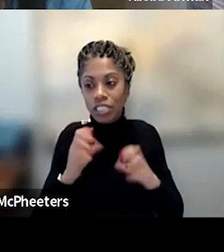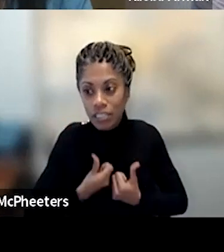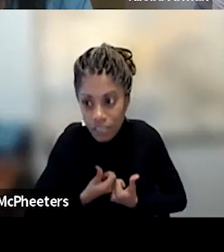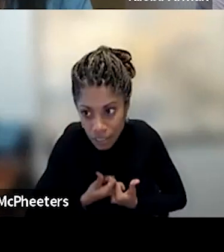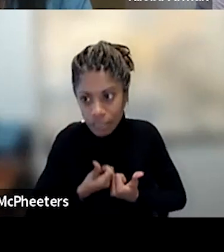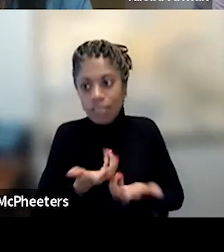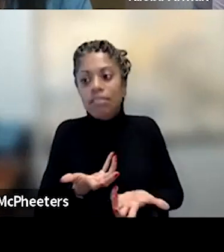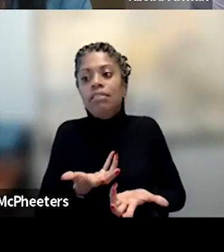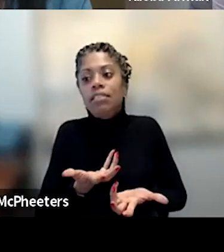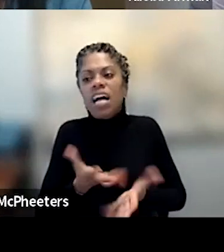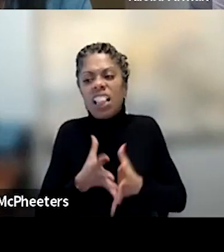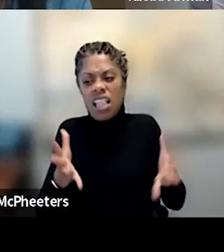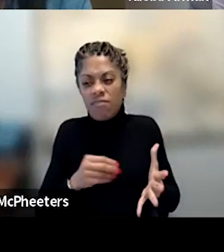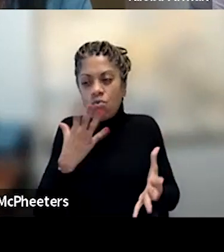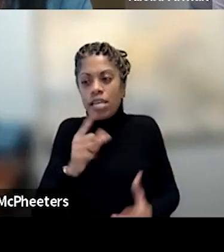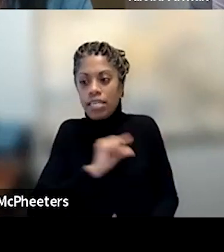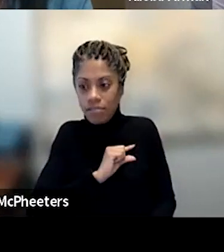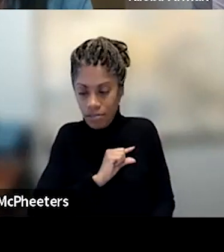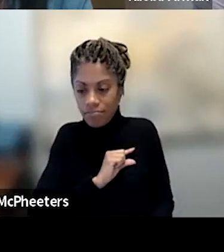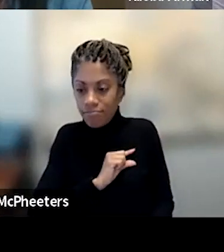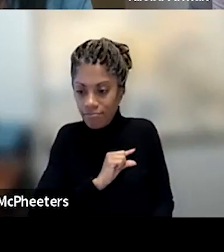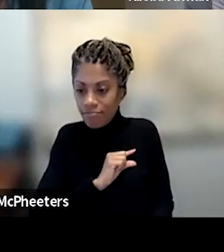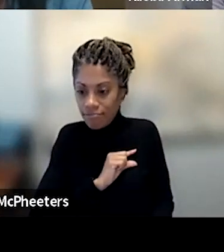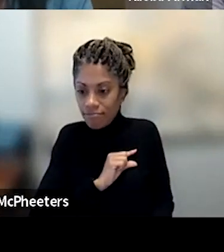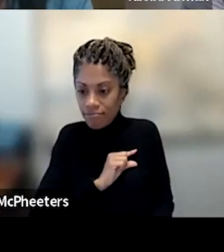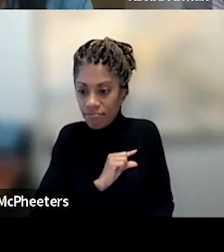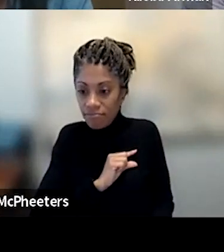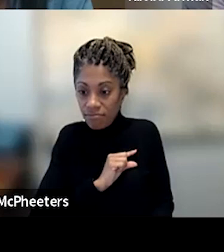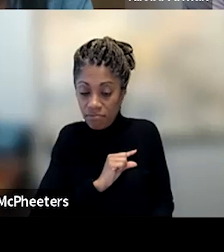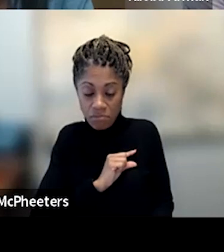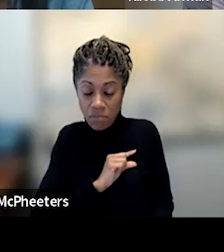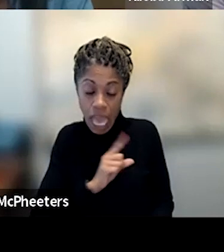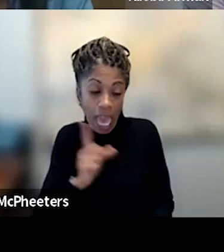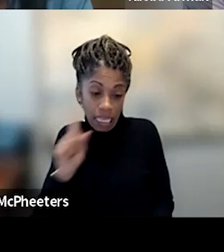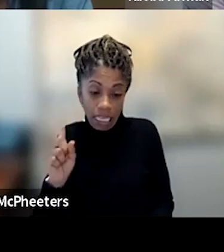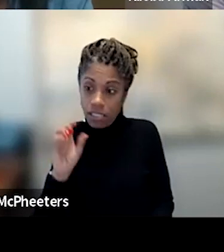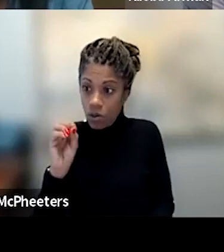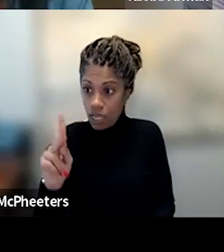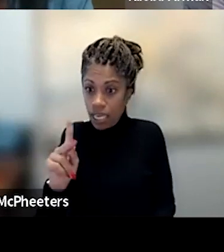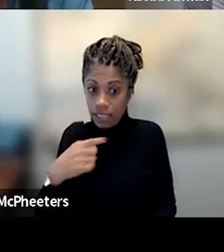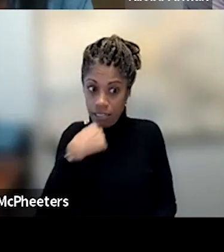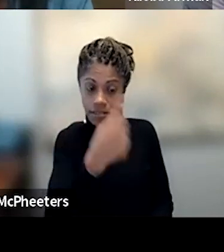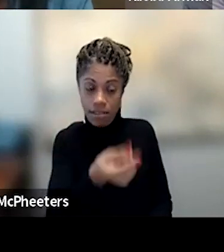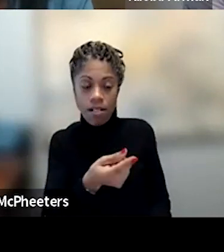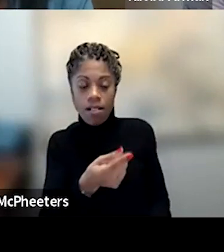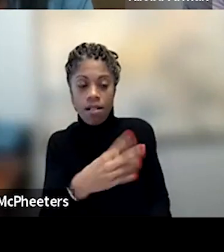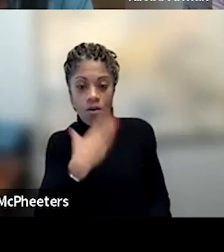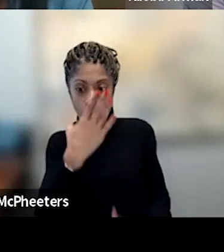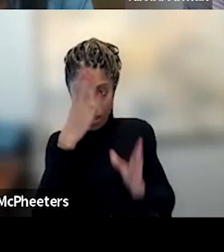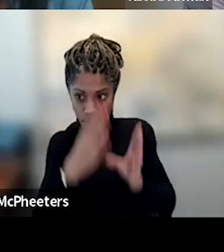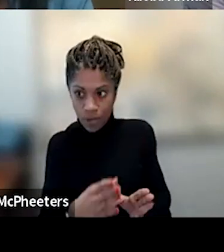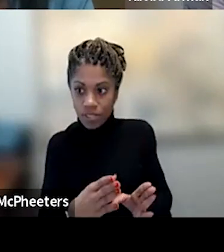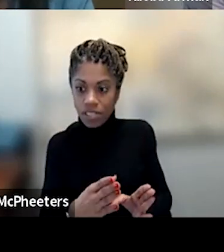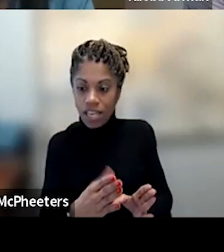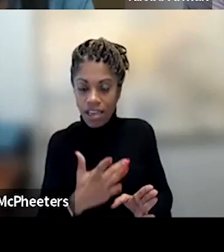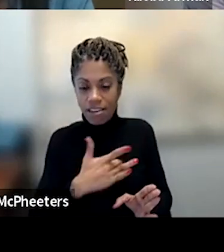I think that it's very much okay to say to a white person who approaches you and it feels like white